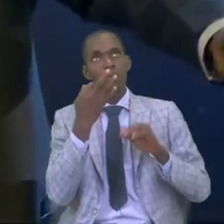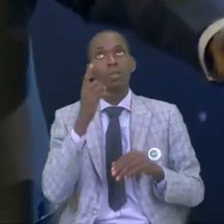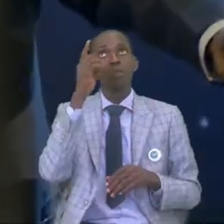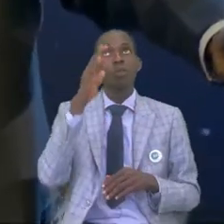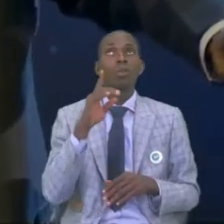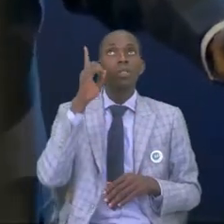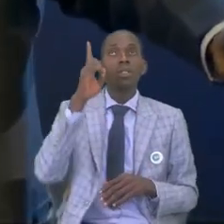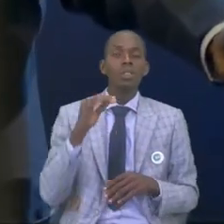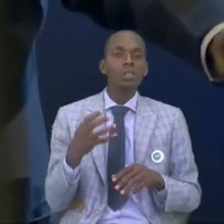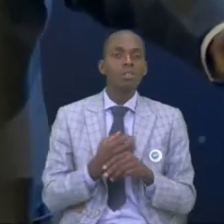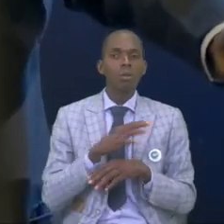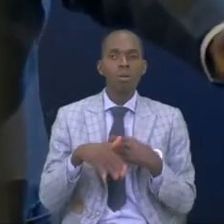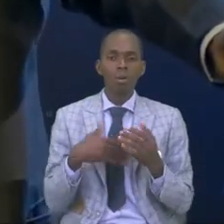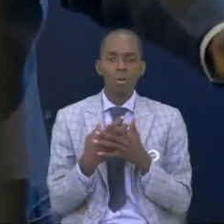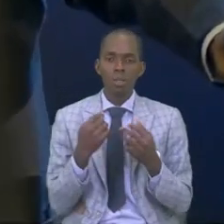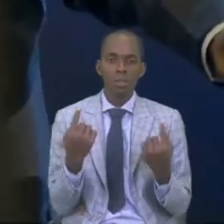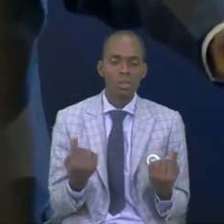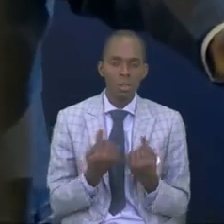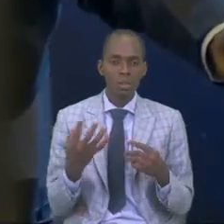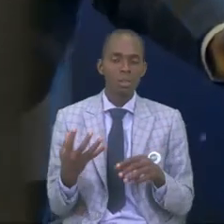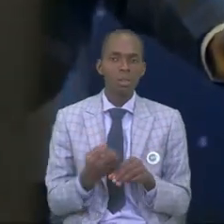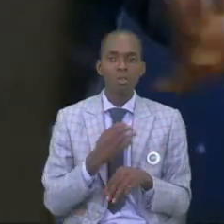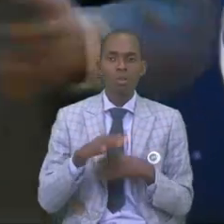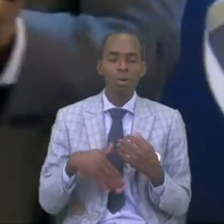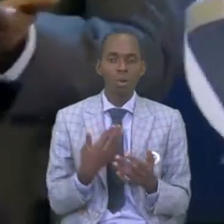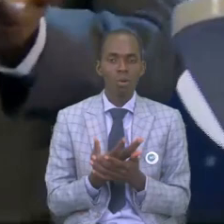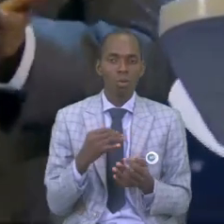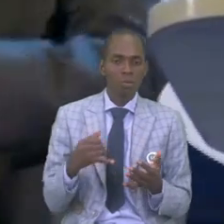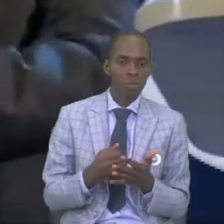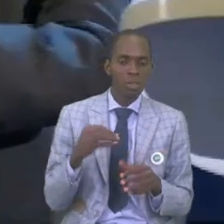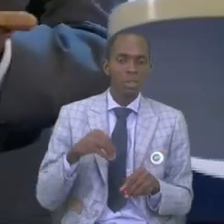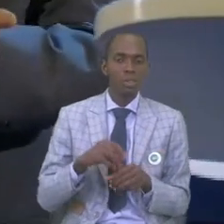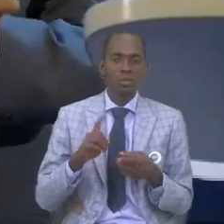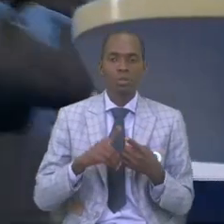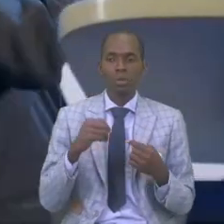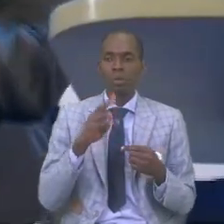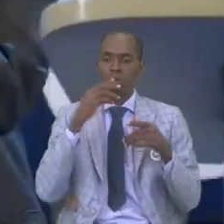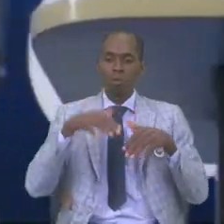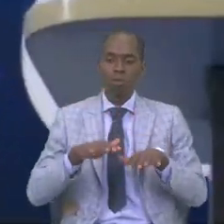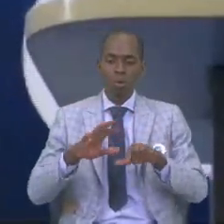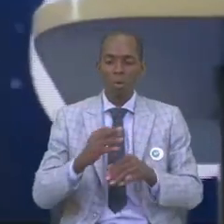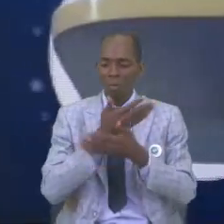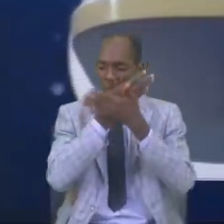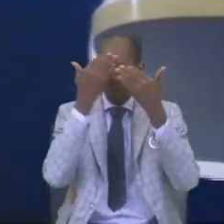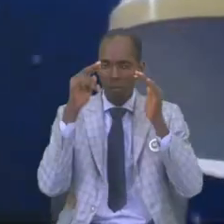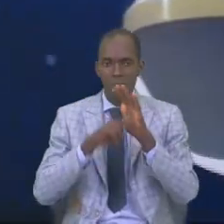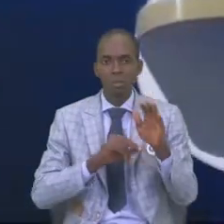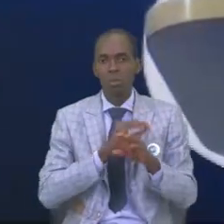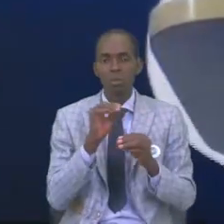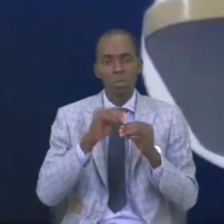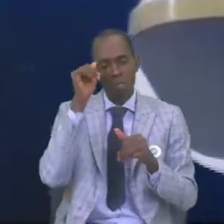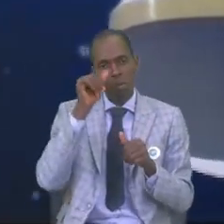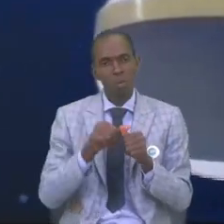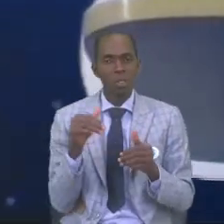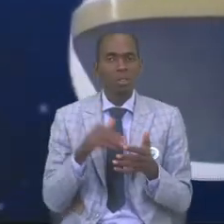all those sins and puts them in the sea of God's forgetfulness, and they're no more remembered against us, because